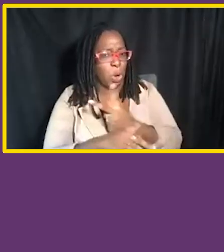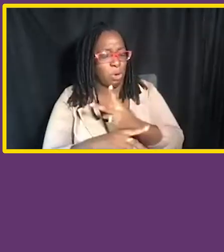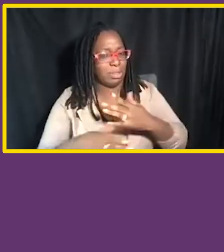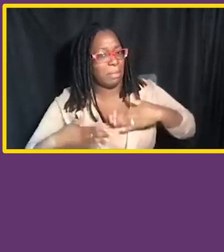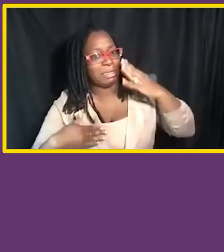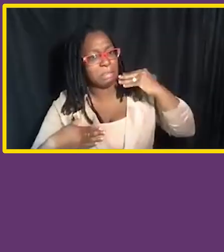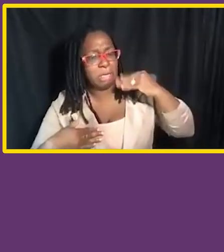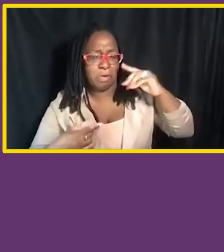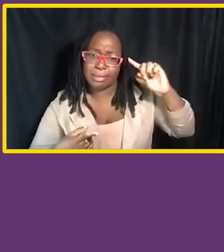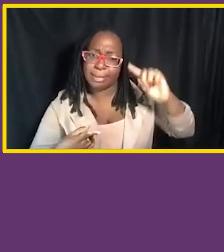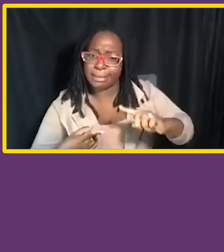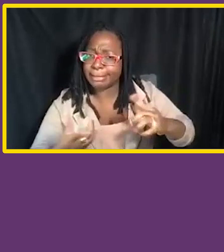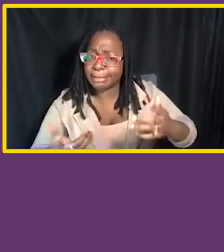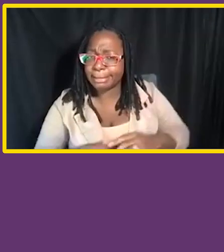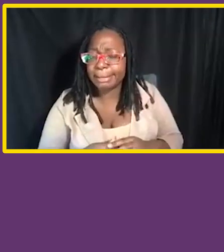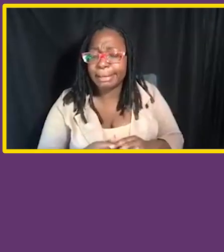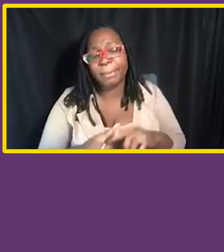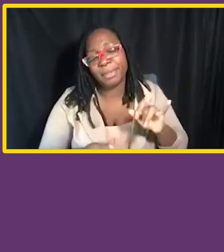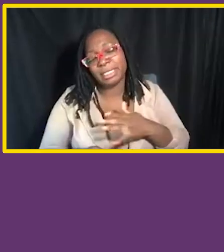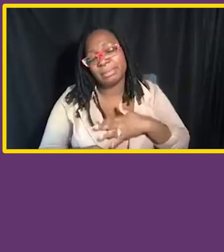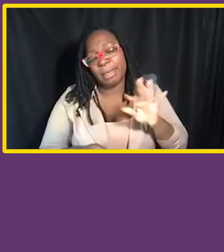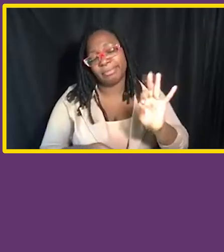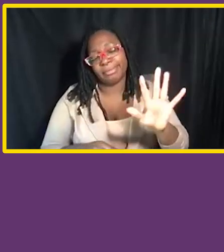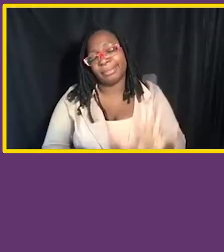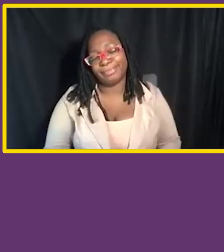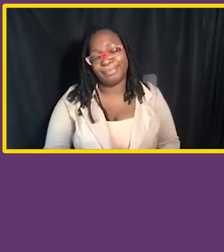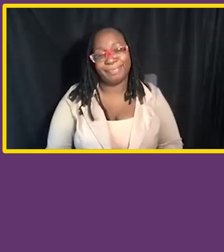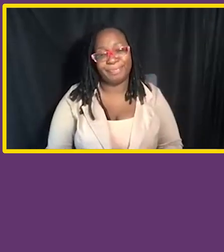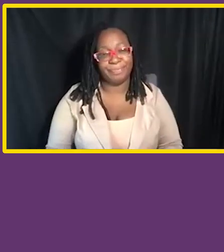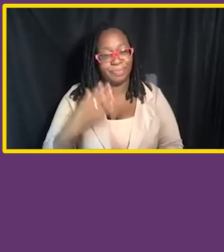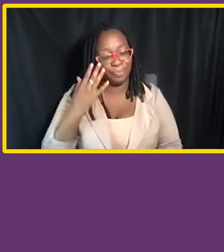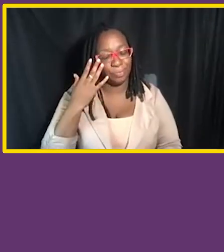So that's my 2 cents.